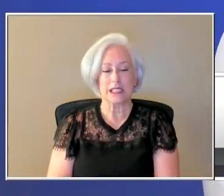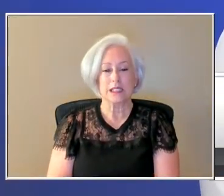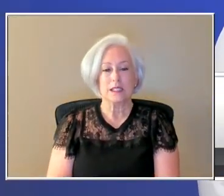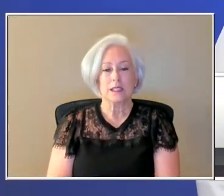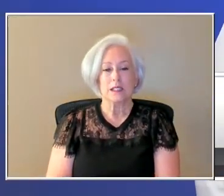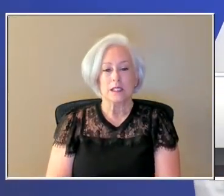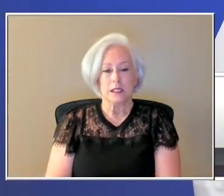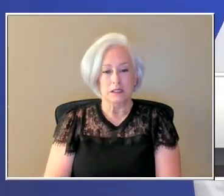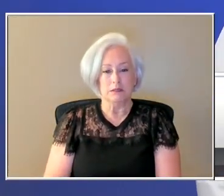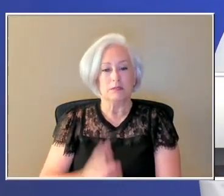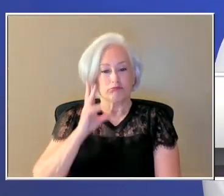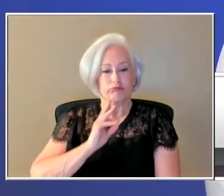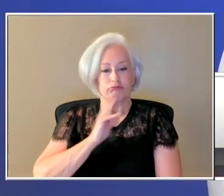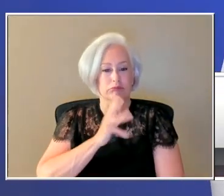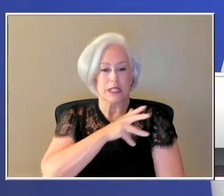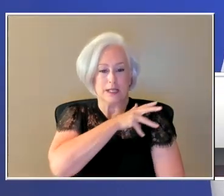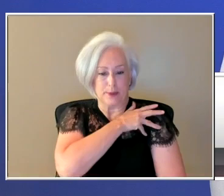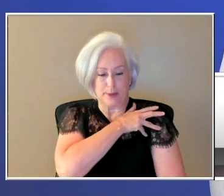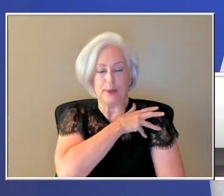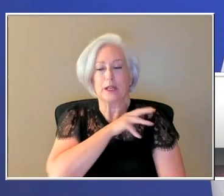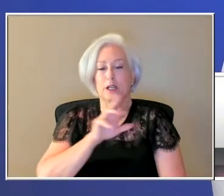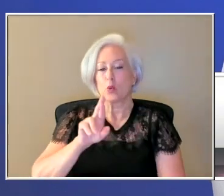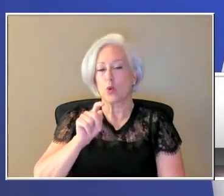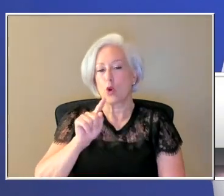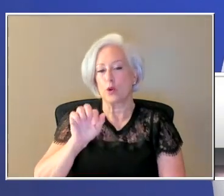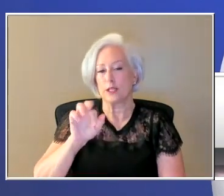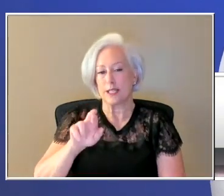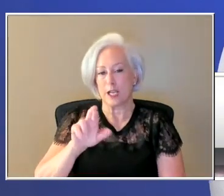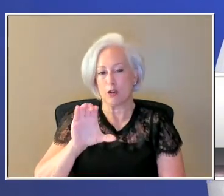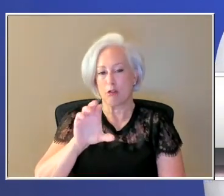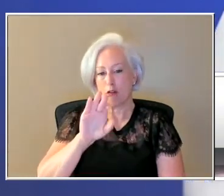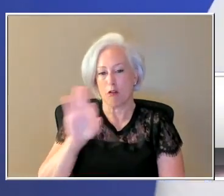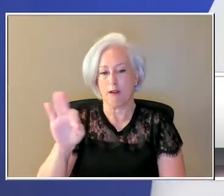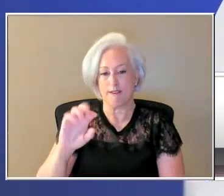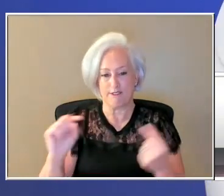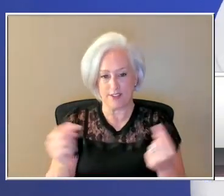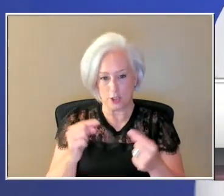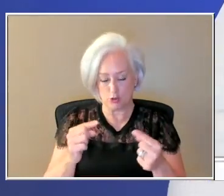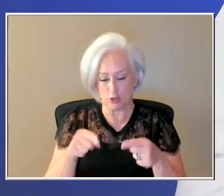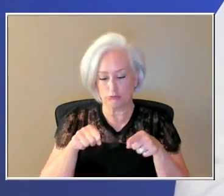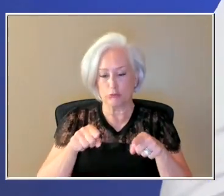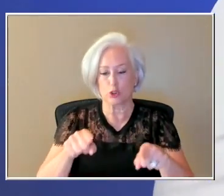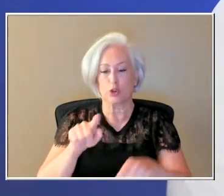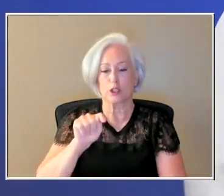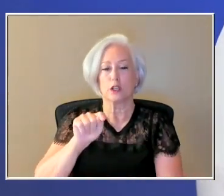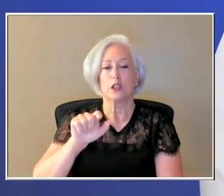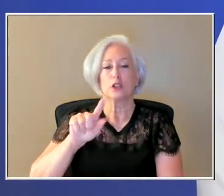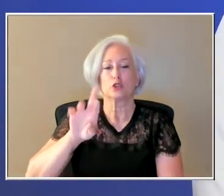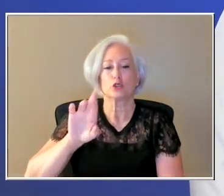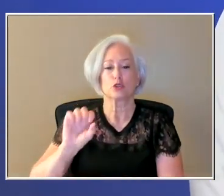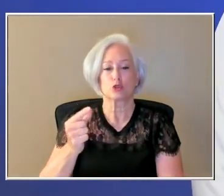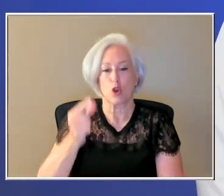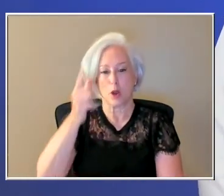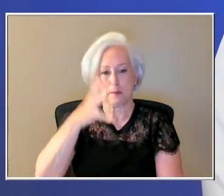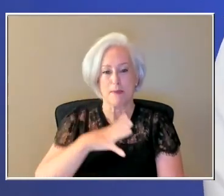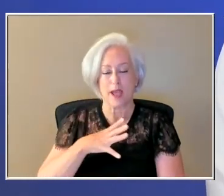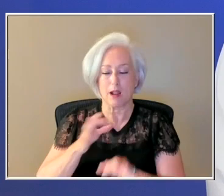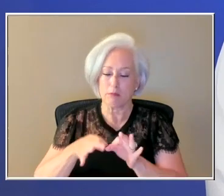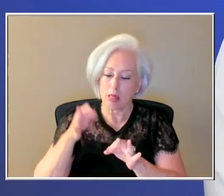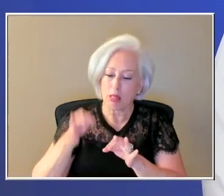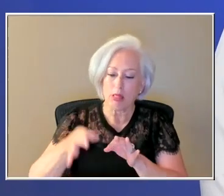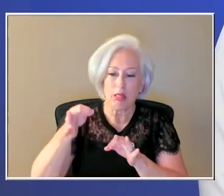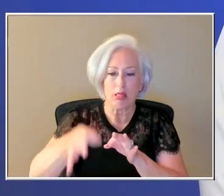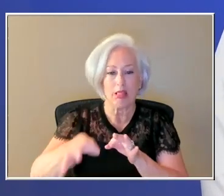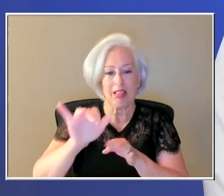injury, like you said, and that happened doing the strongman stuff, and then put it off because I thought I could